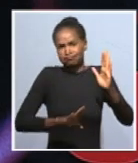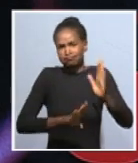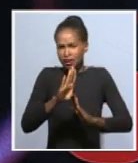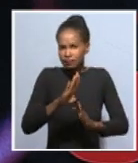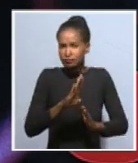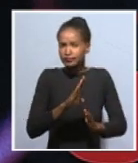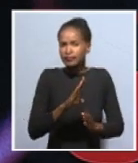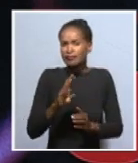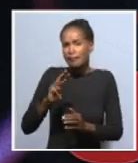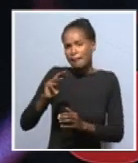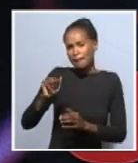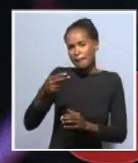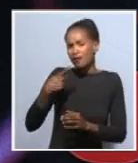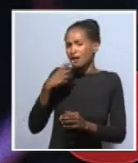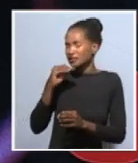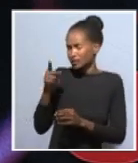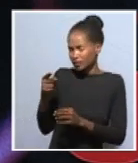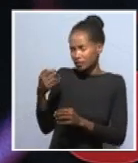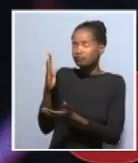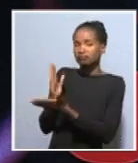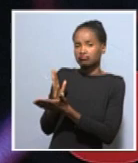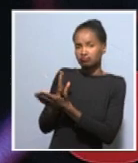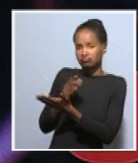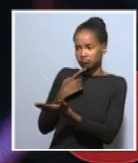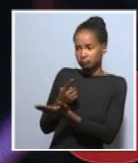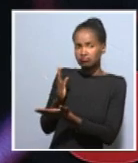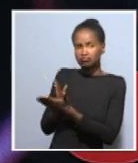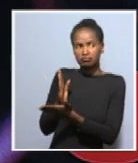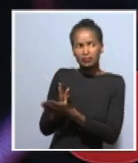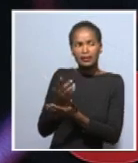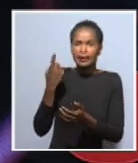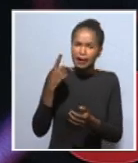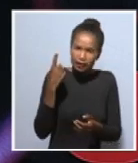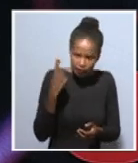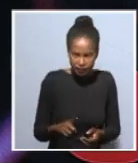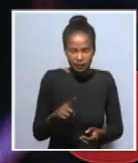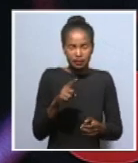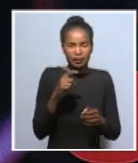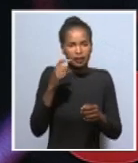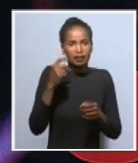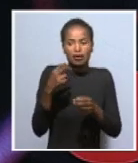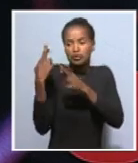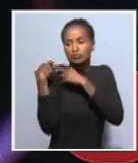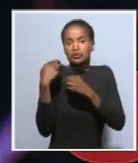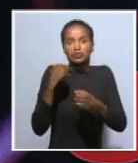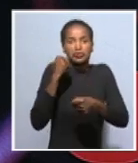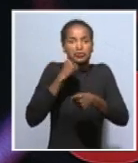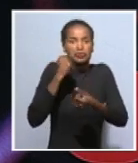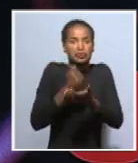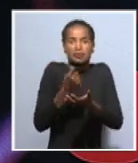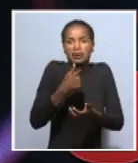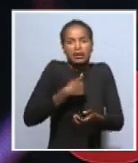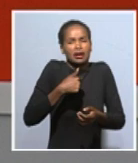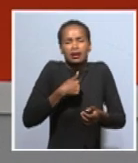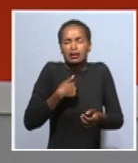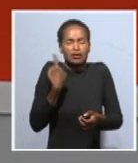That is true. But it is not necessarily just something that is an agribank matter. It's not a financing matter